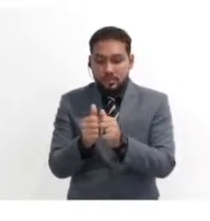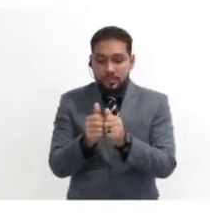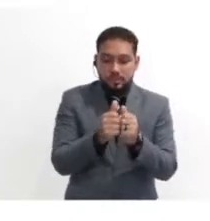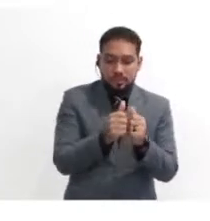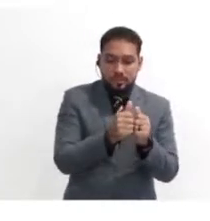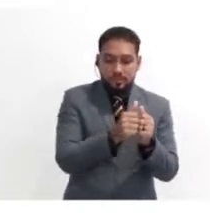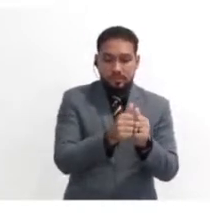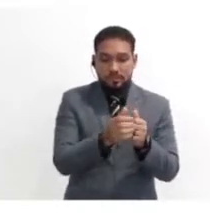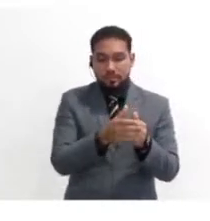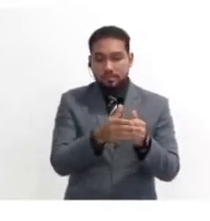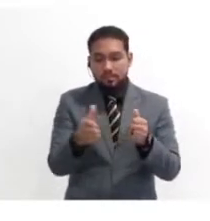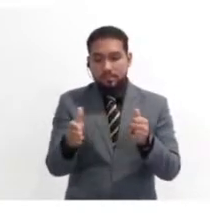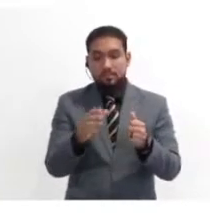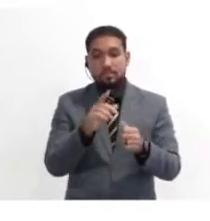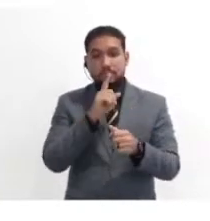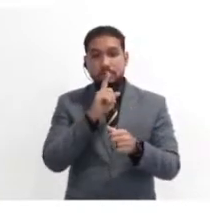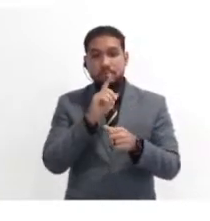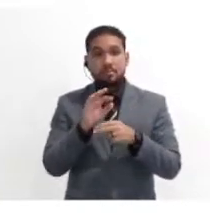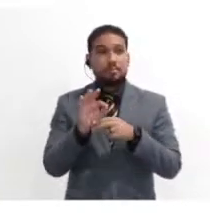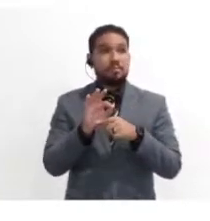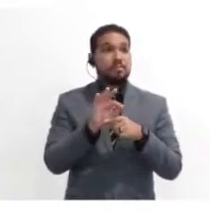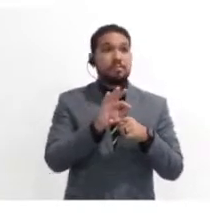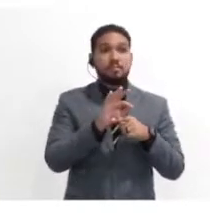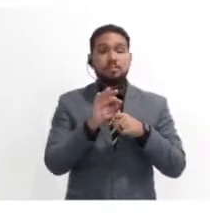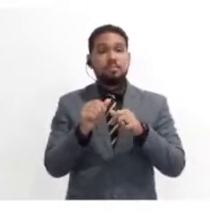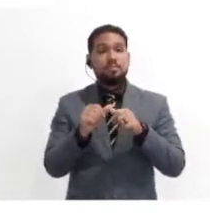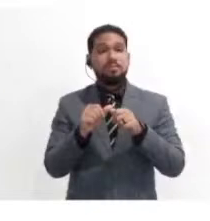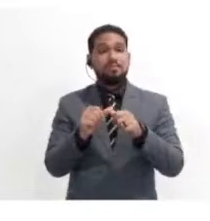mold, shielding within the mold compound.